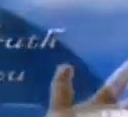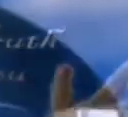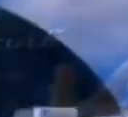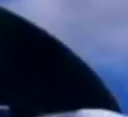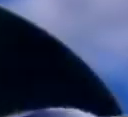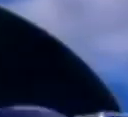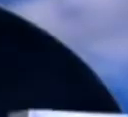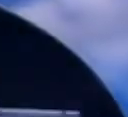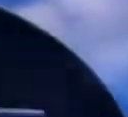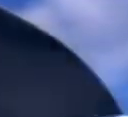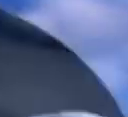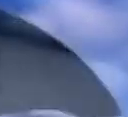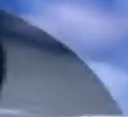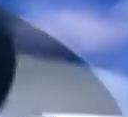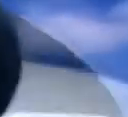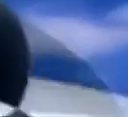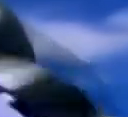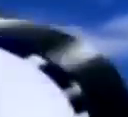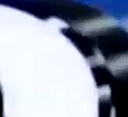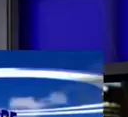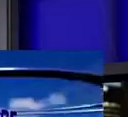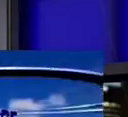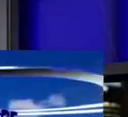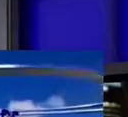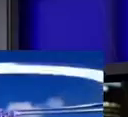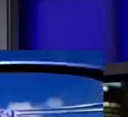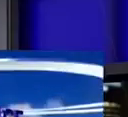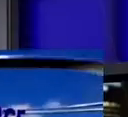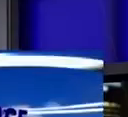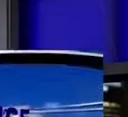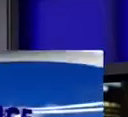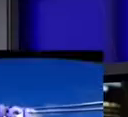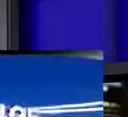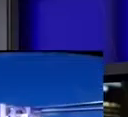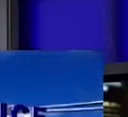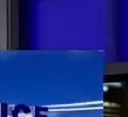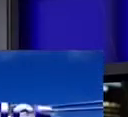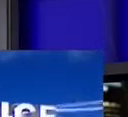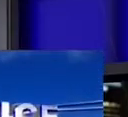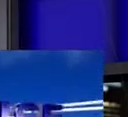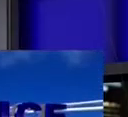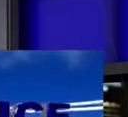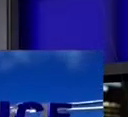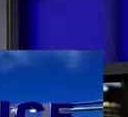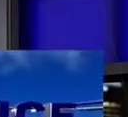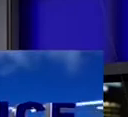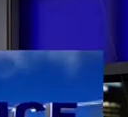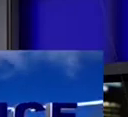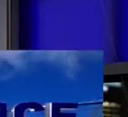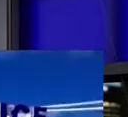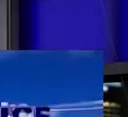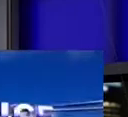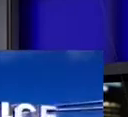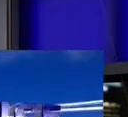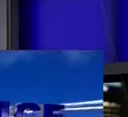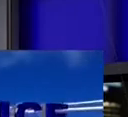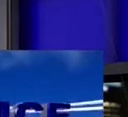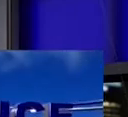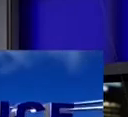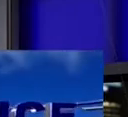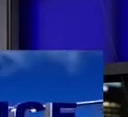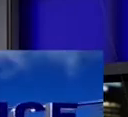evermore with him could live. Odo fa bri biara utie yen yeni so bebre se wonya bre na wo